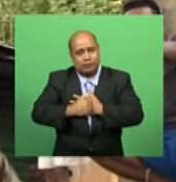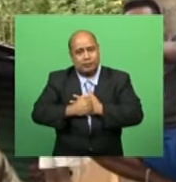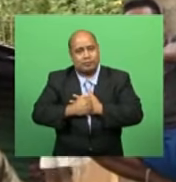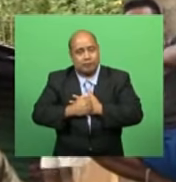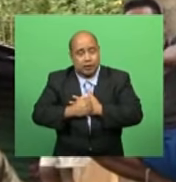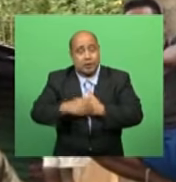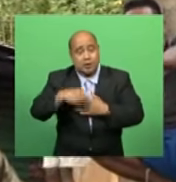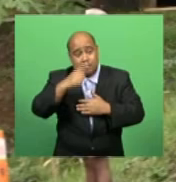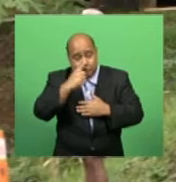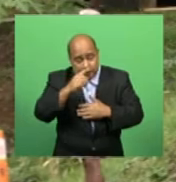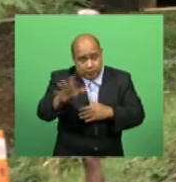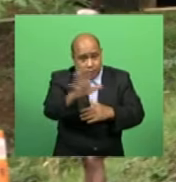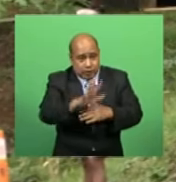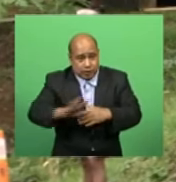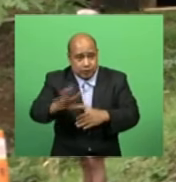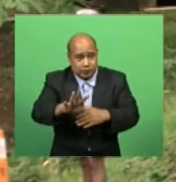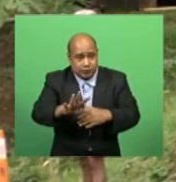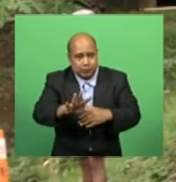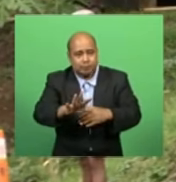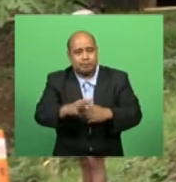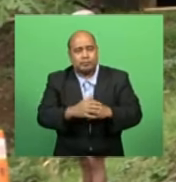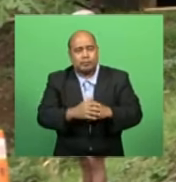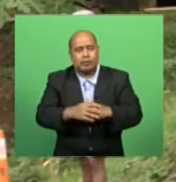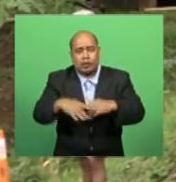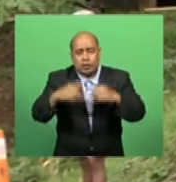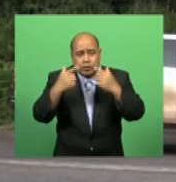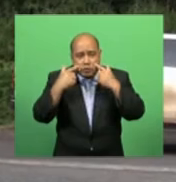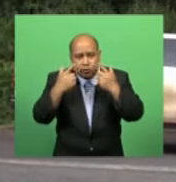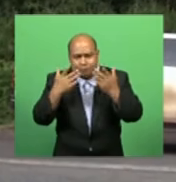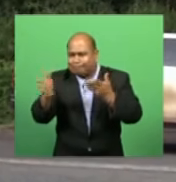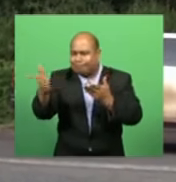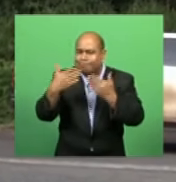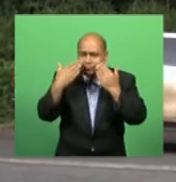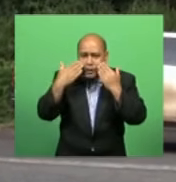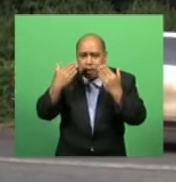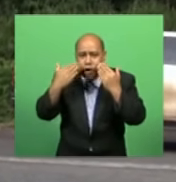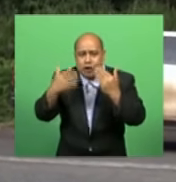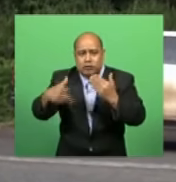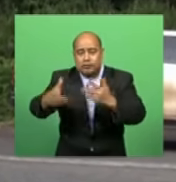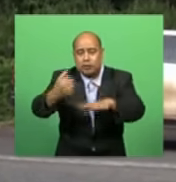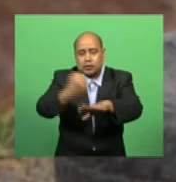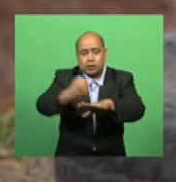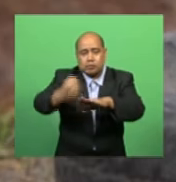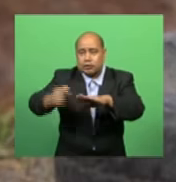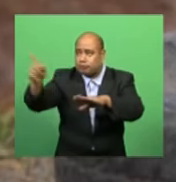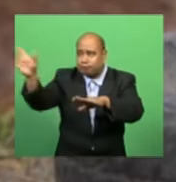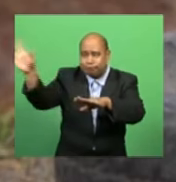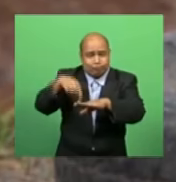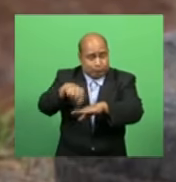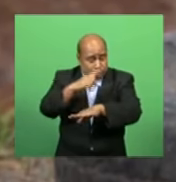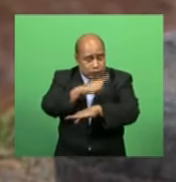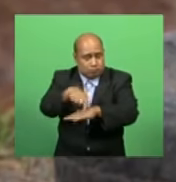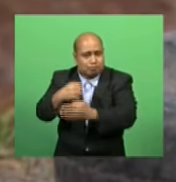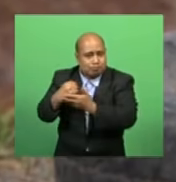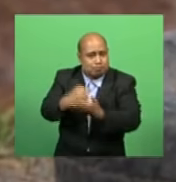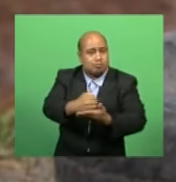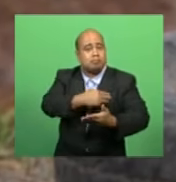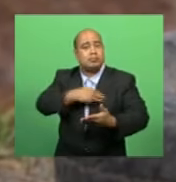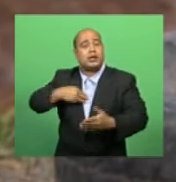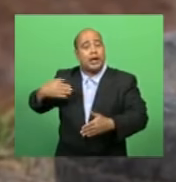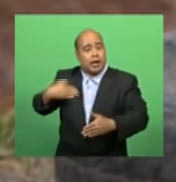expressed appreciation and gratitude for the assistance rendered by government, police, the Ministry of Health and the various businesses